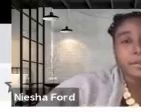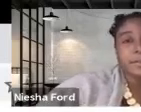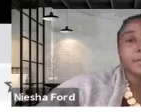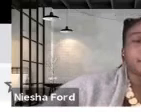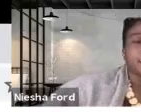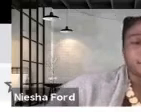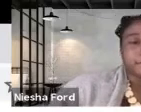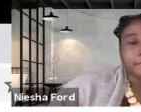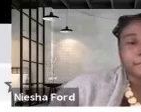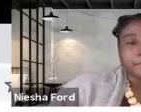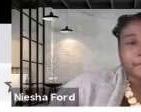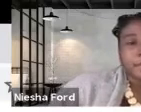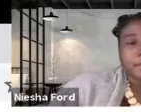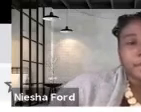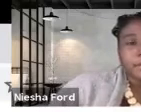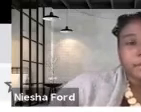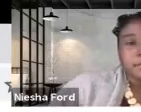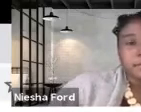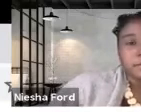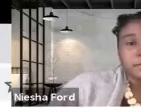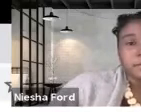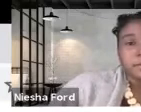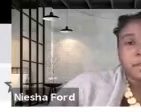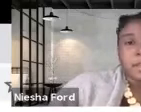and then we're going to talk as a group.